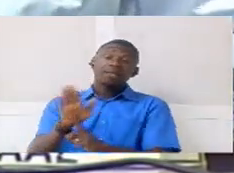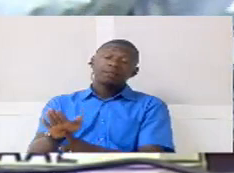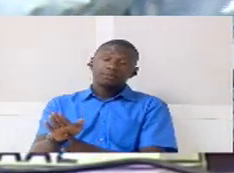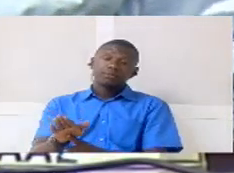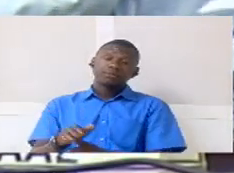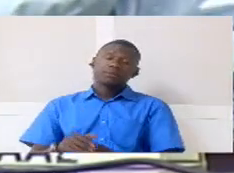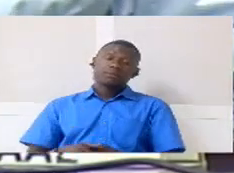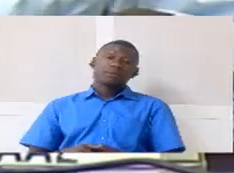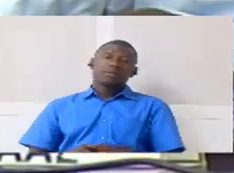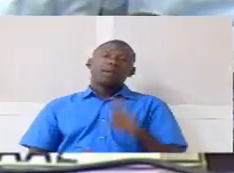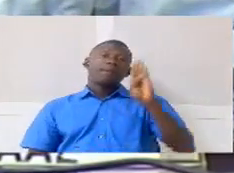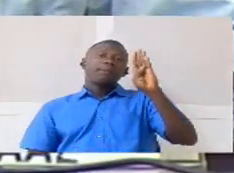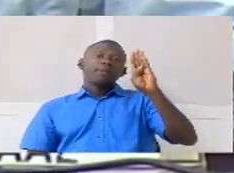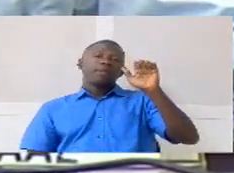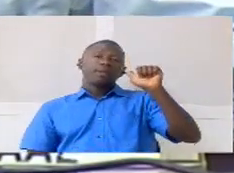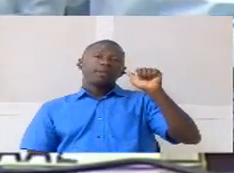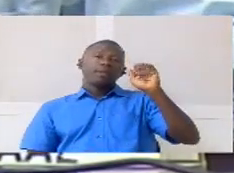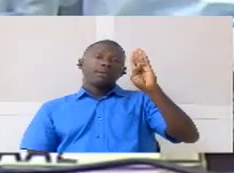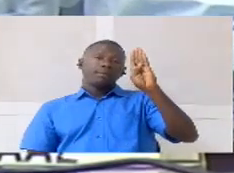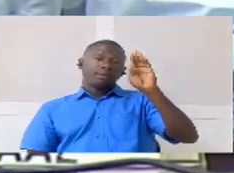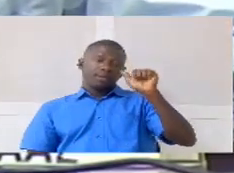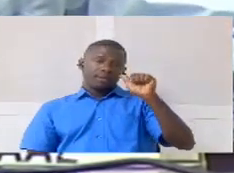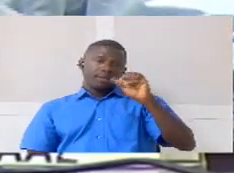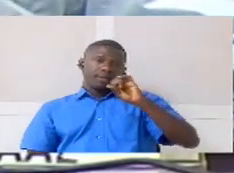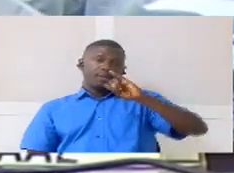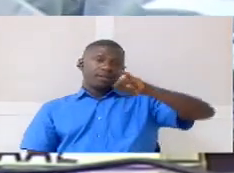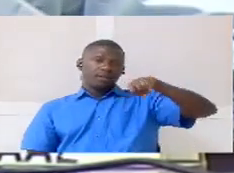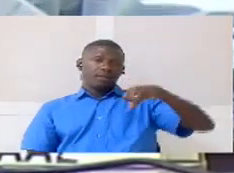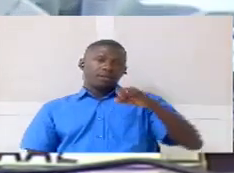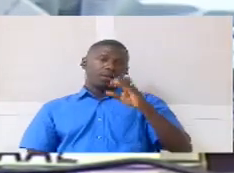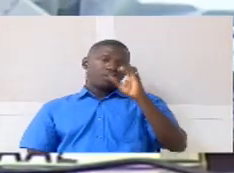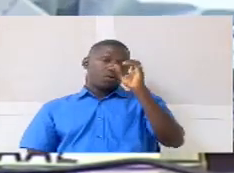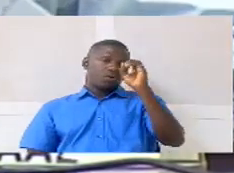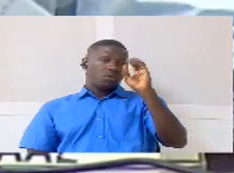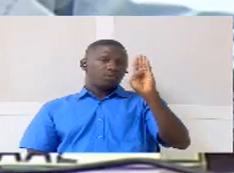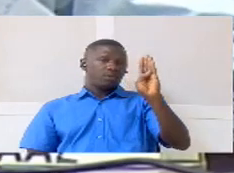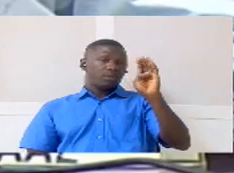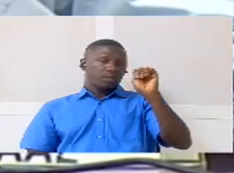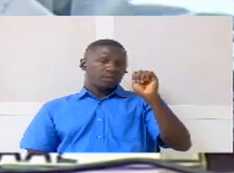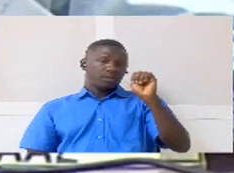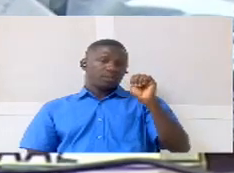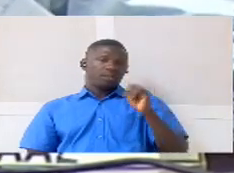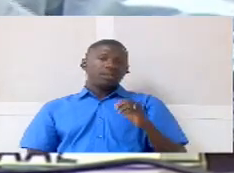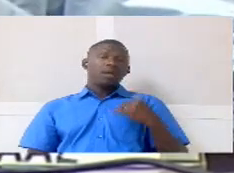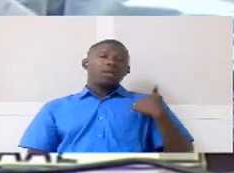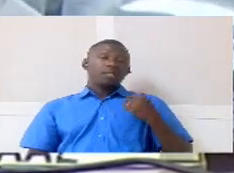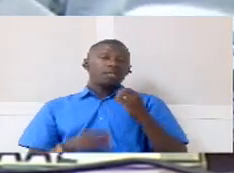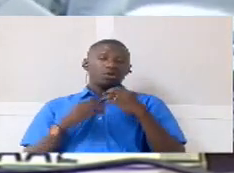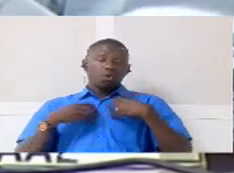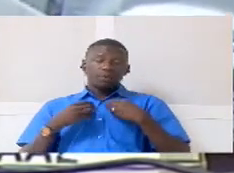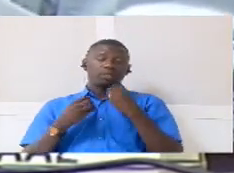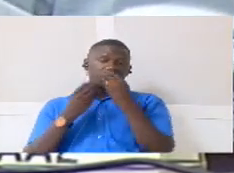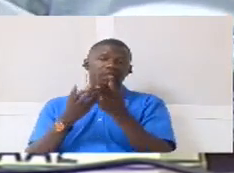Baba Job is said to have died from uncontrolled HBT and